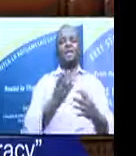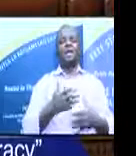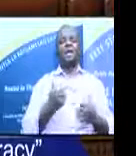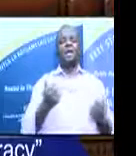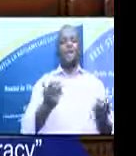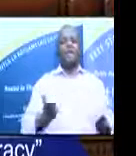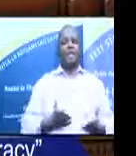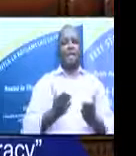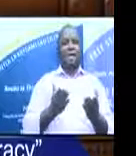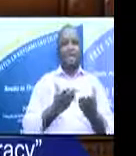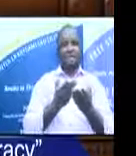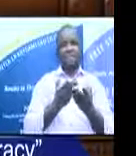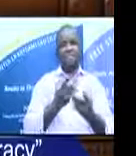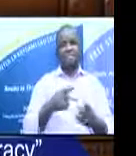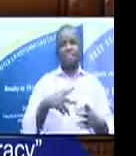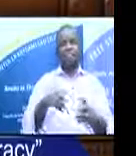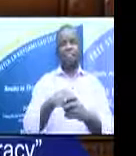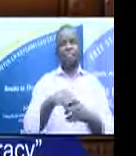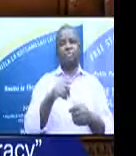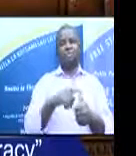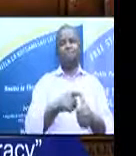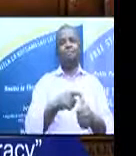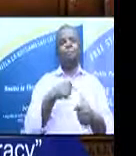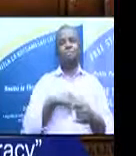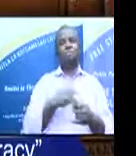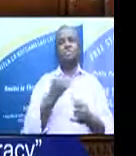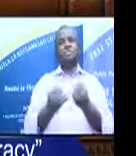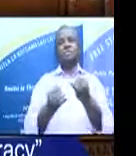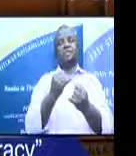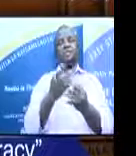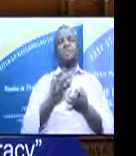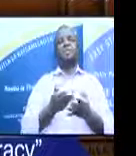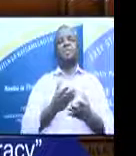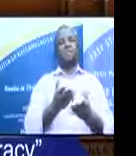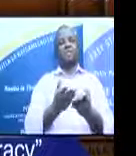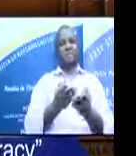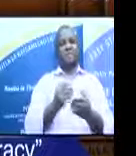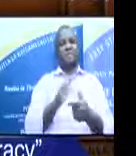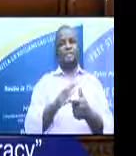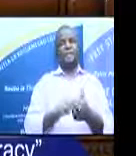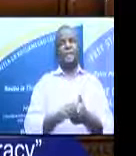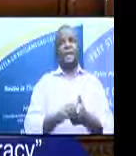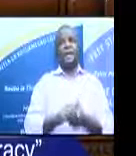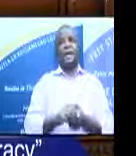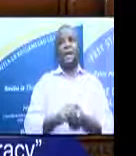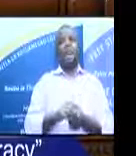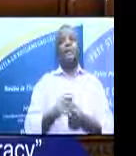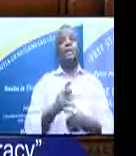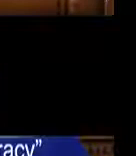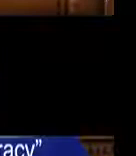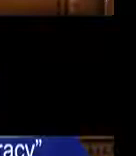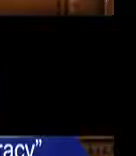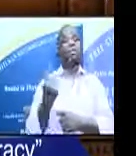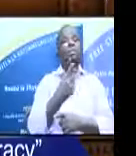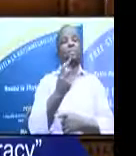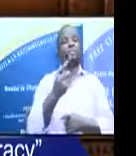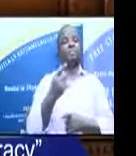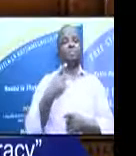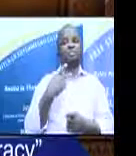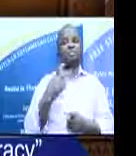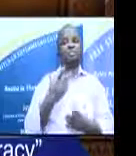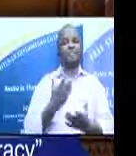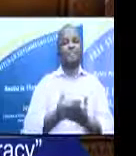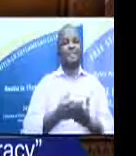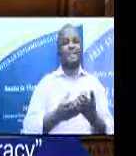services, including reproductive healthcare services, and no one may be refused emergency